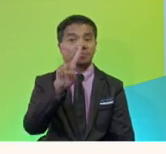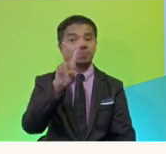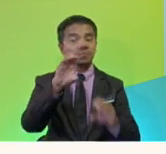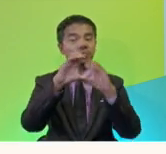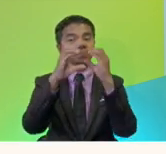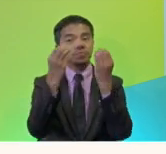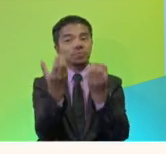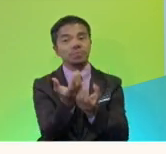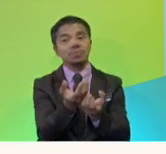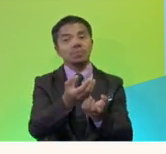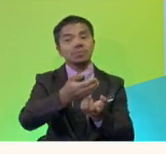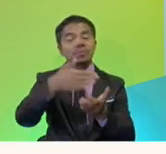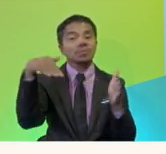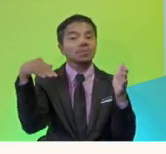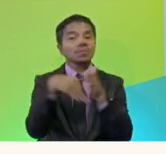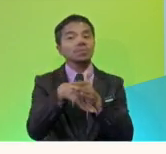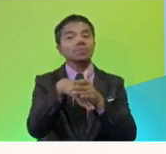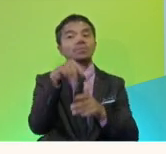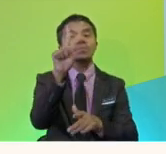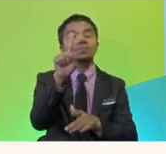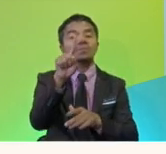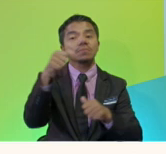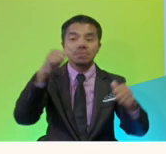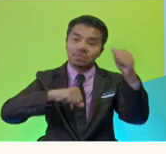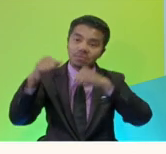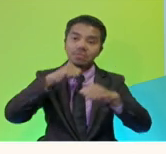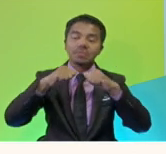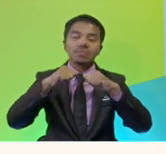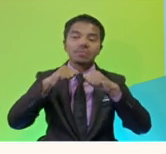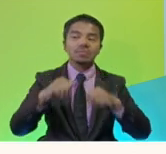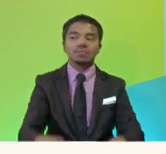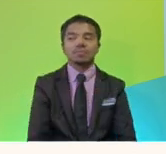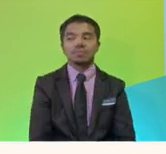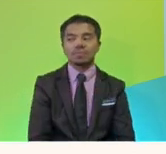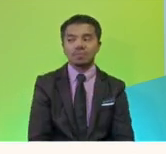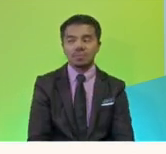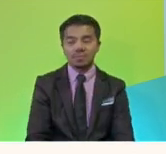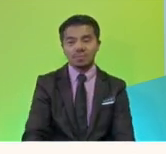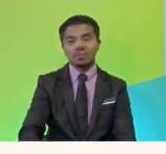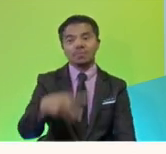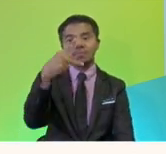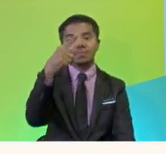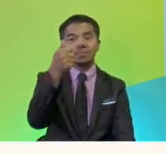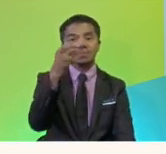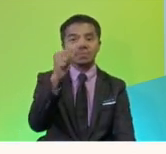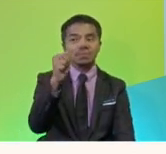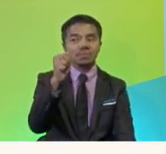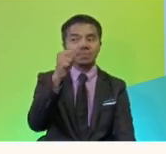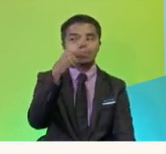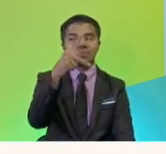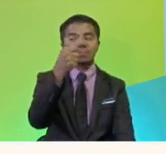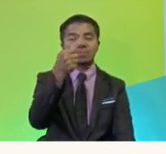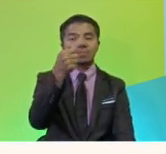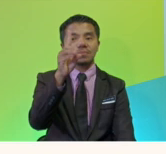aim of throwing it into the goal of the other team. Meanwhile, Kandanda is a team sport with